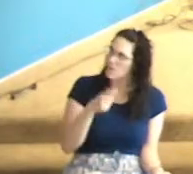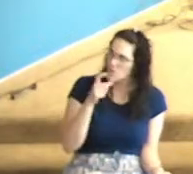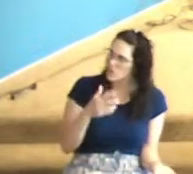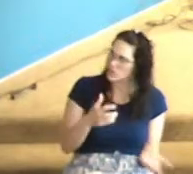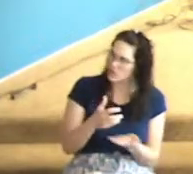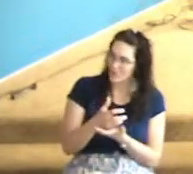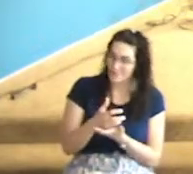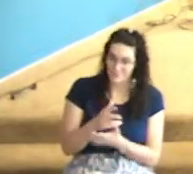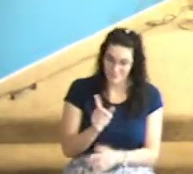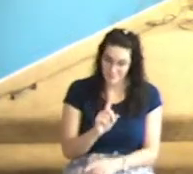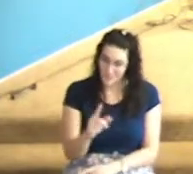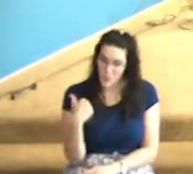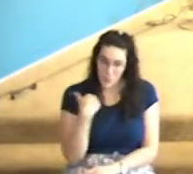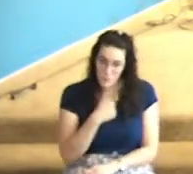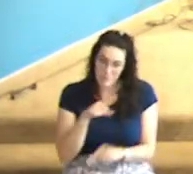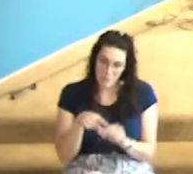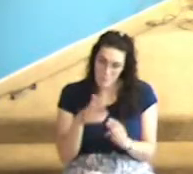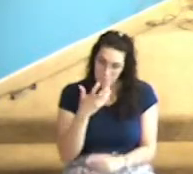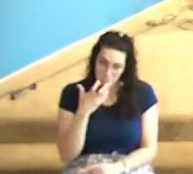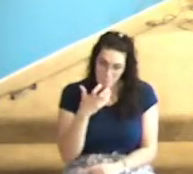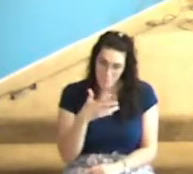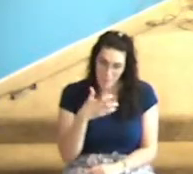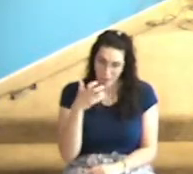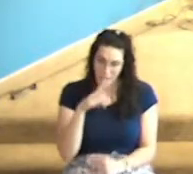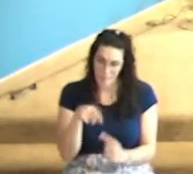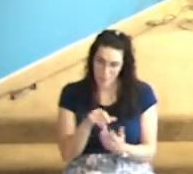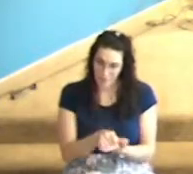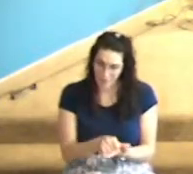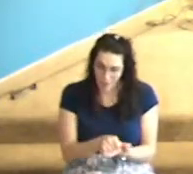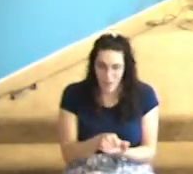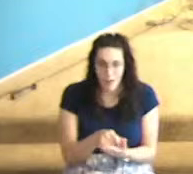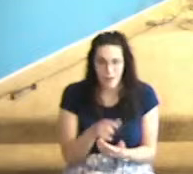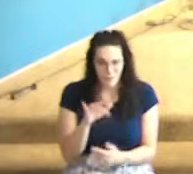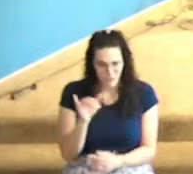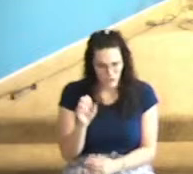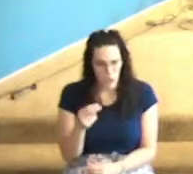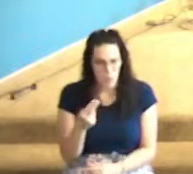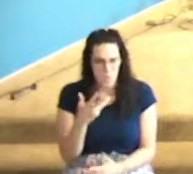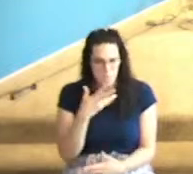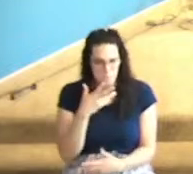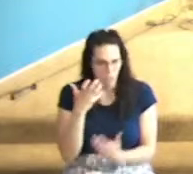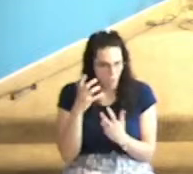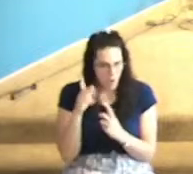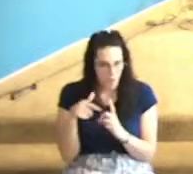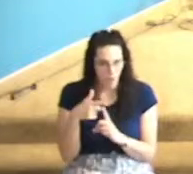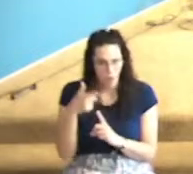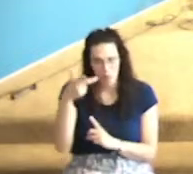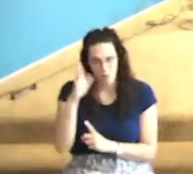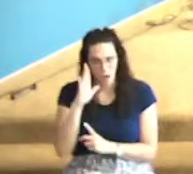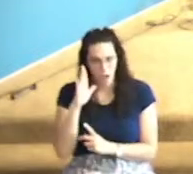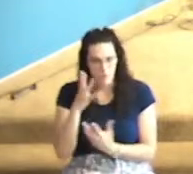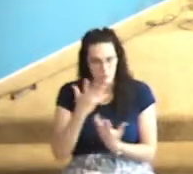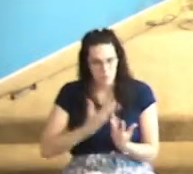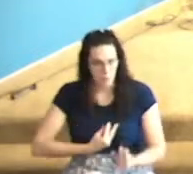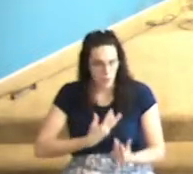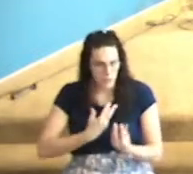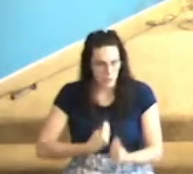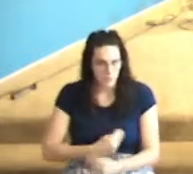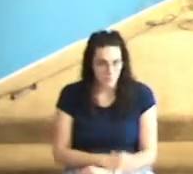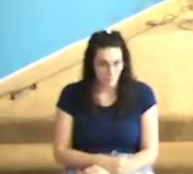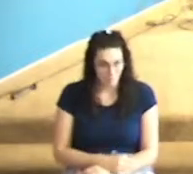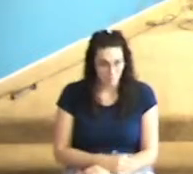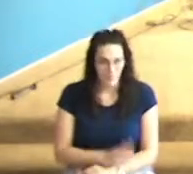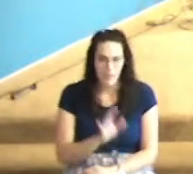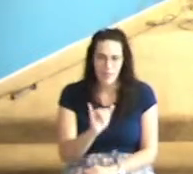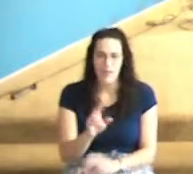Don't get angry. Jonah got angry at the compassion of God. That's